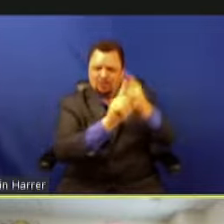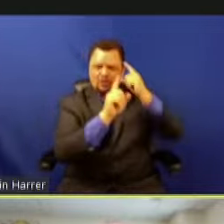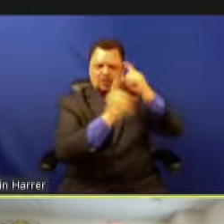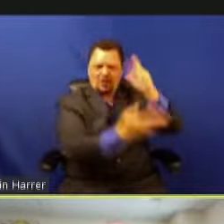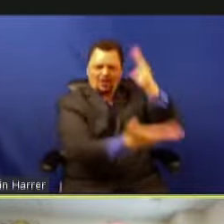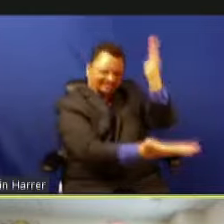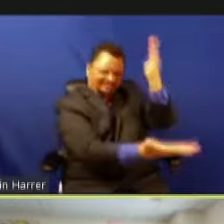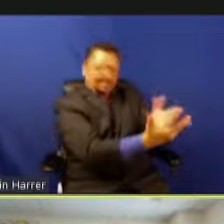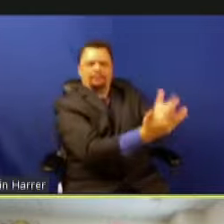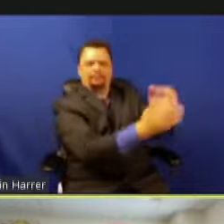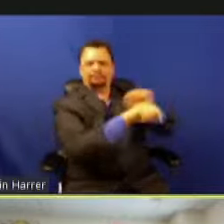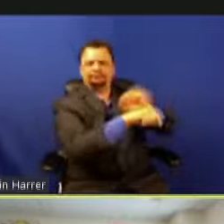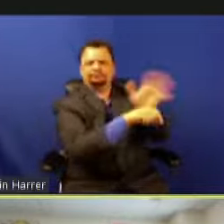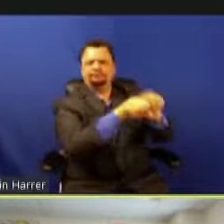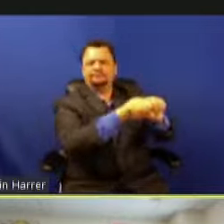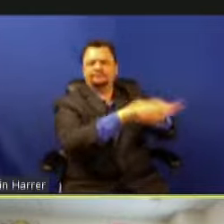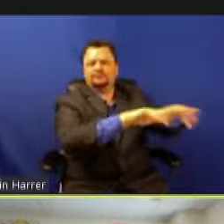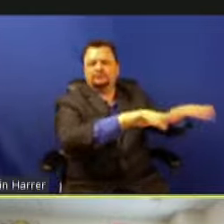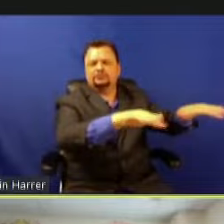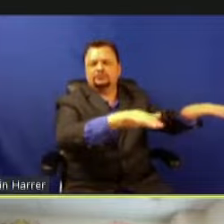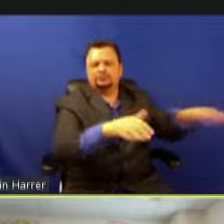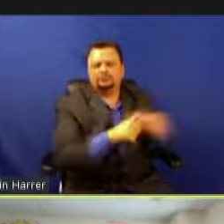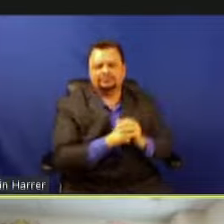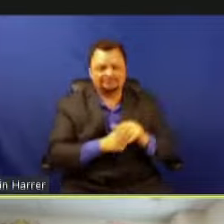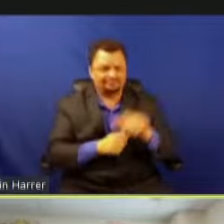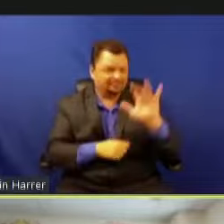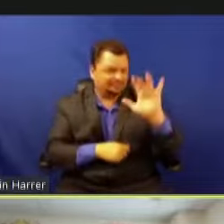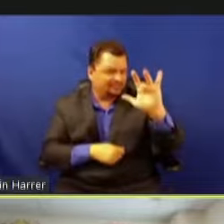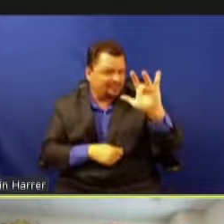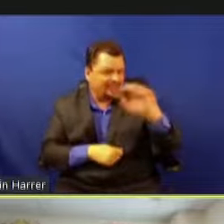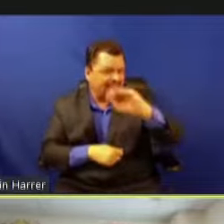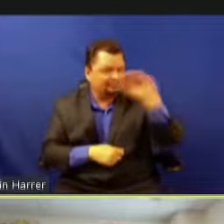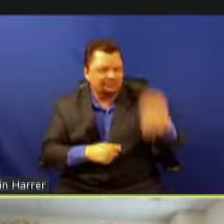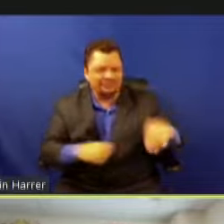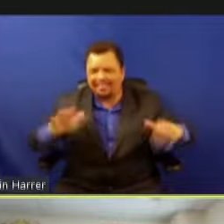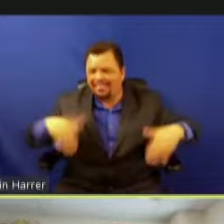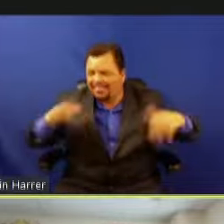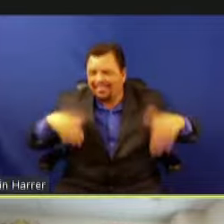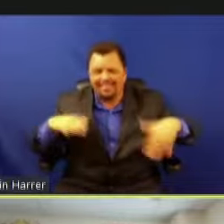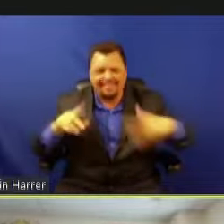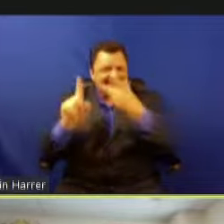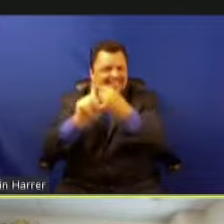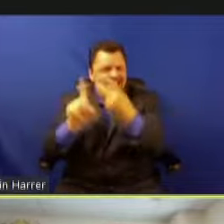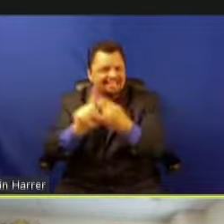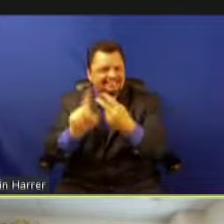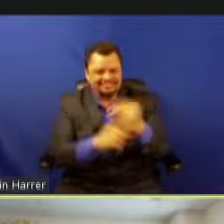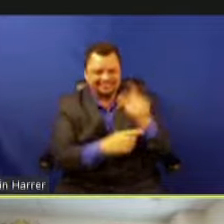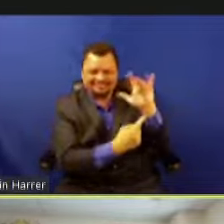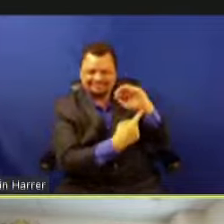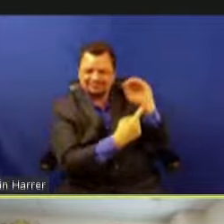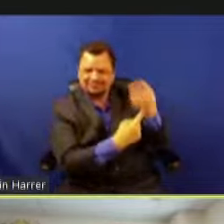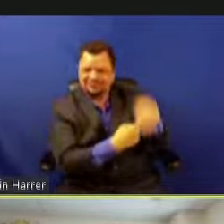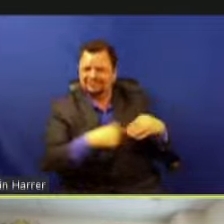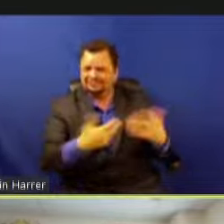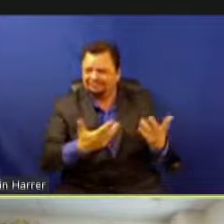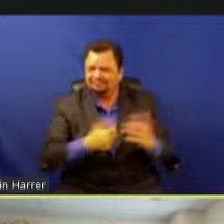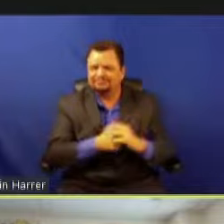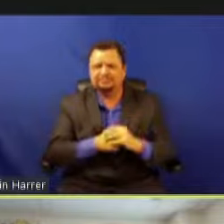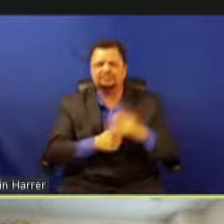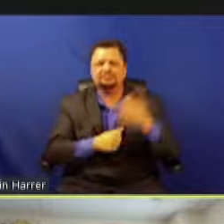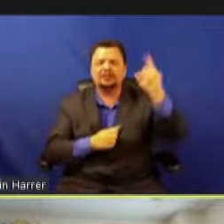has not been vaccinated. As the governor said, as I have said, as Dr. Hurley has said, we cannot overemphasize